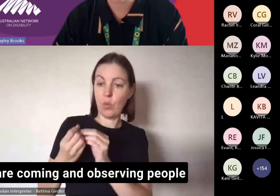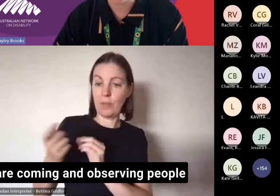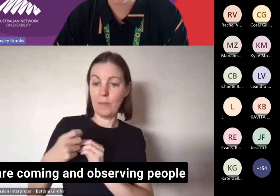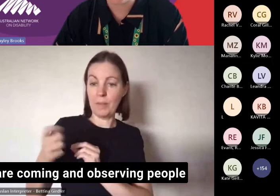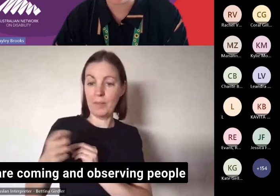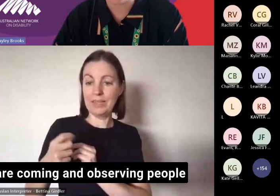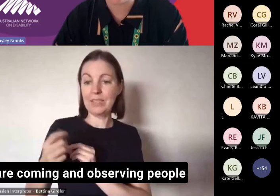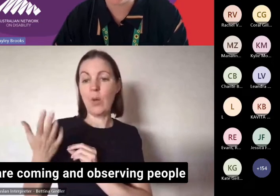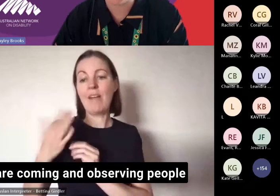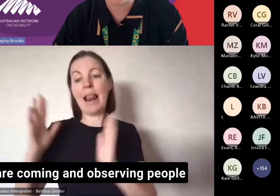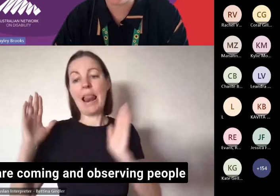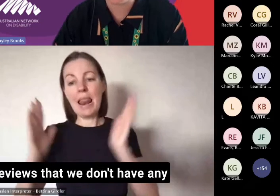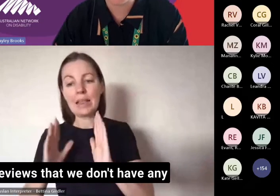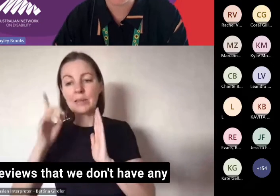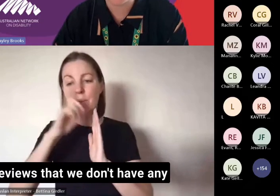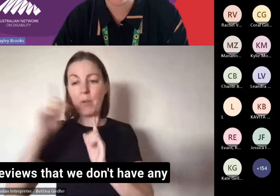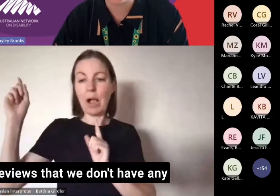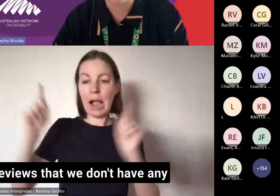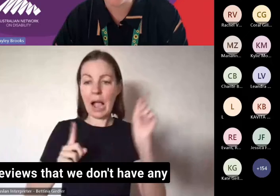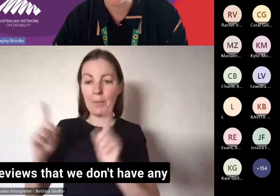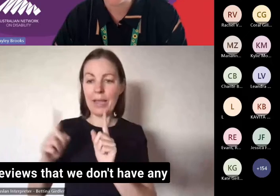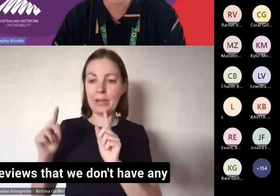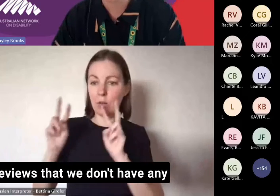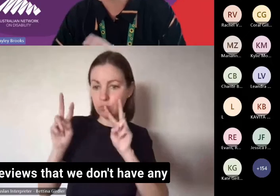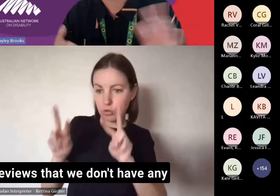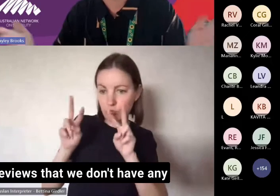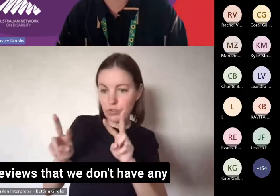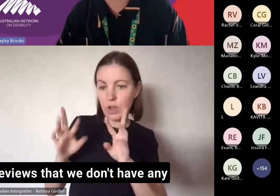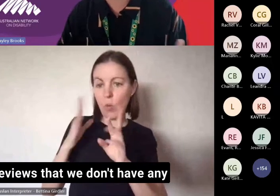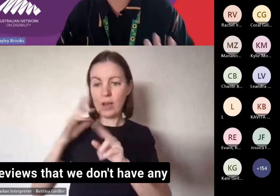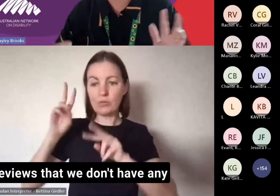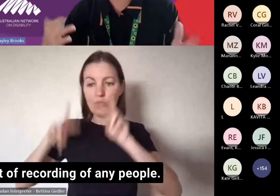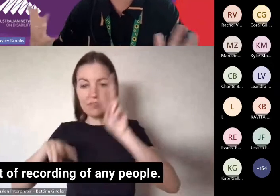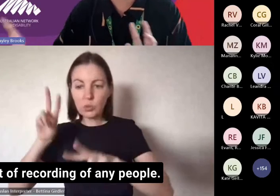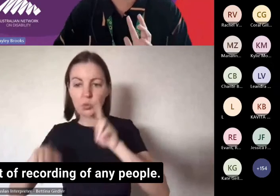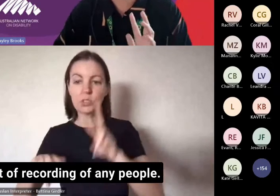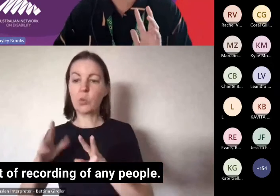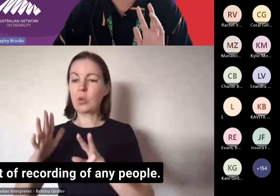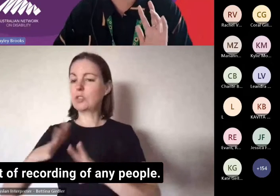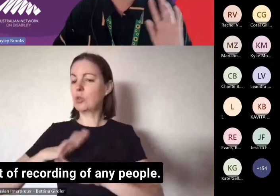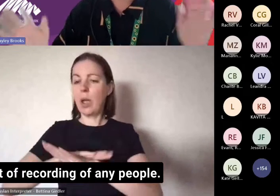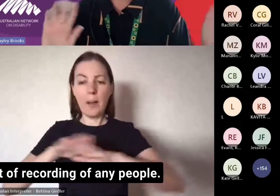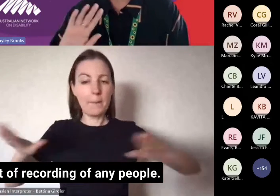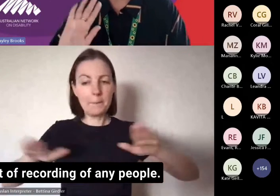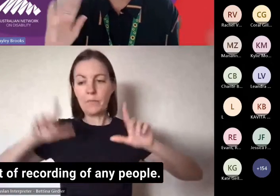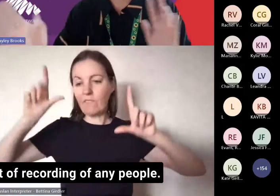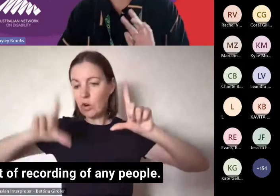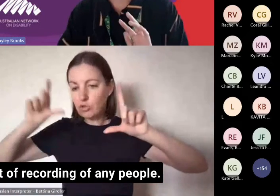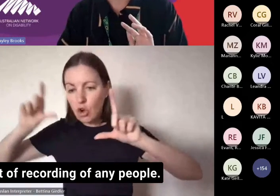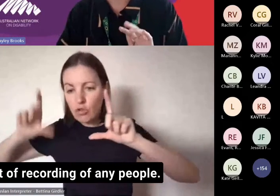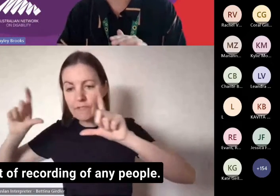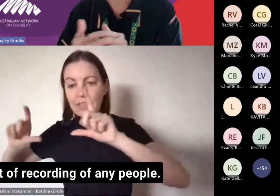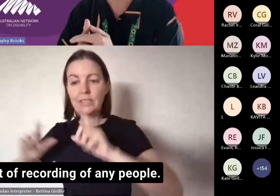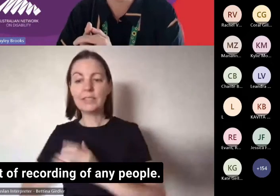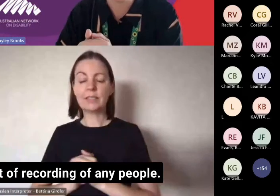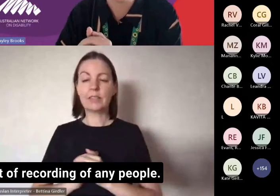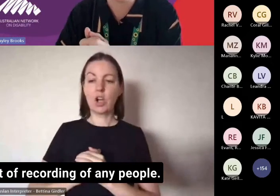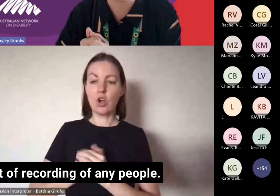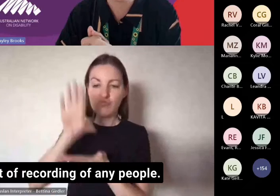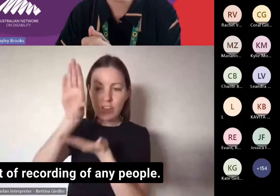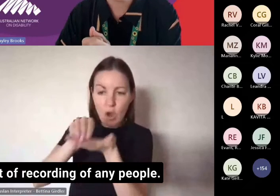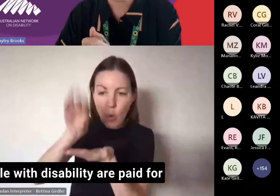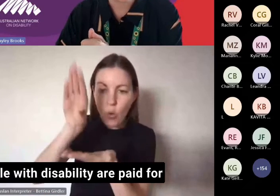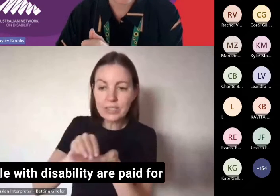and observing people when they're doing reviews, that we don't have any photography or sort of recording of any